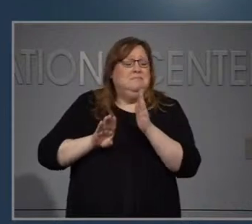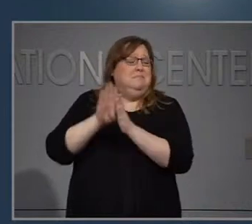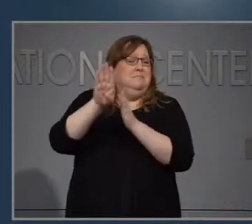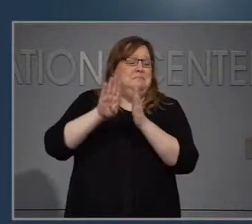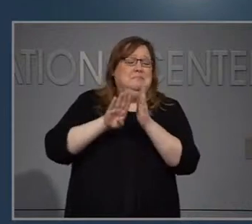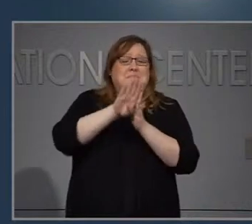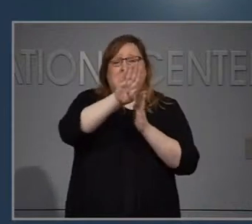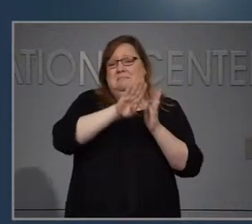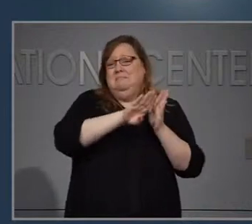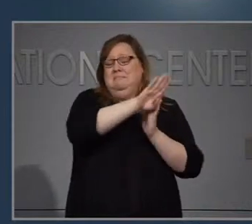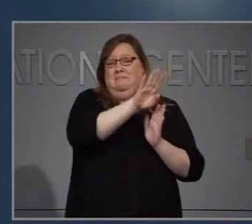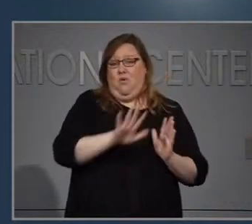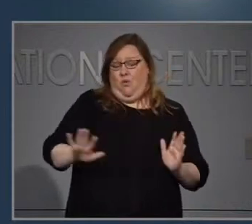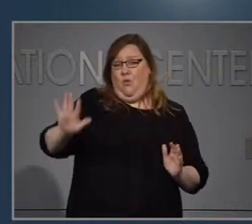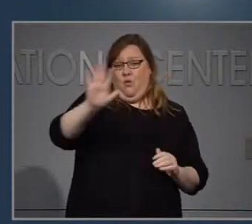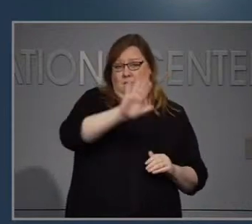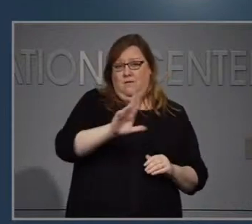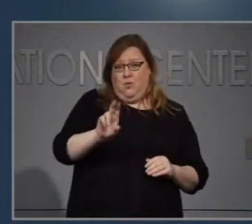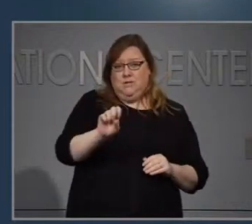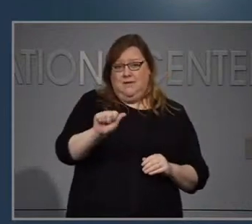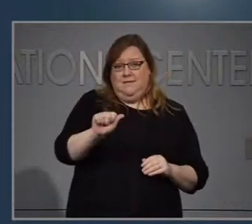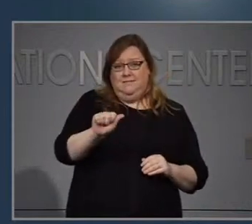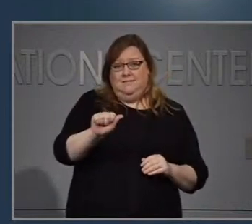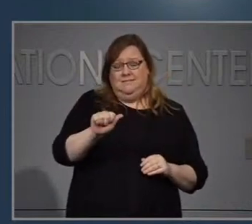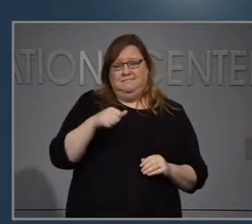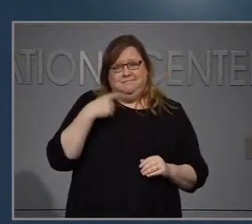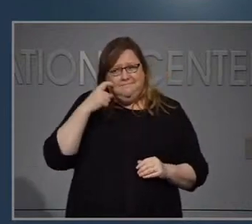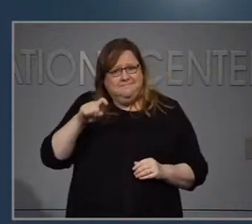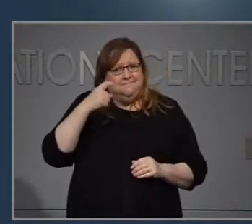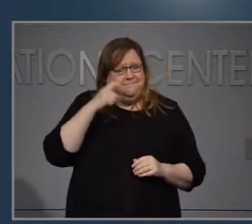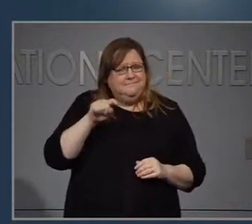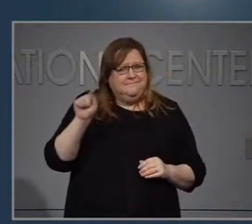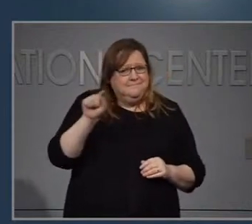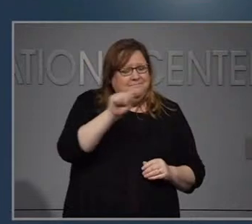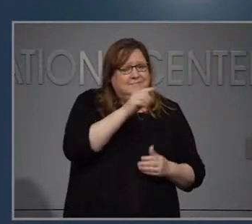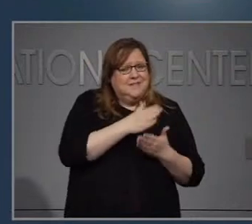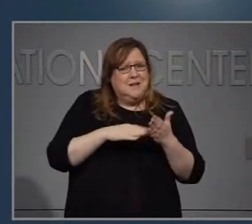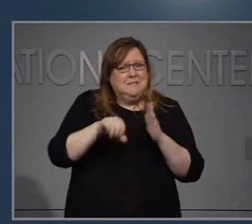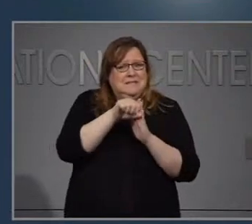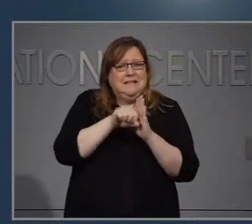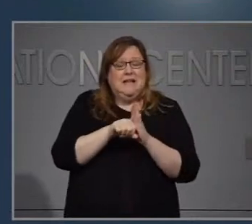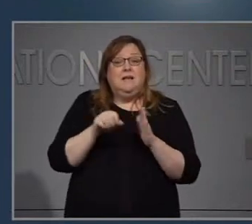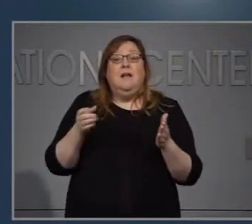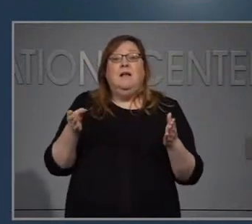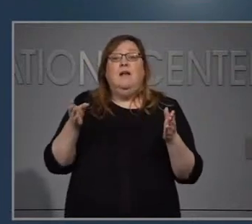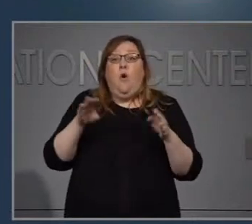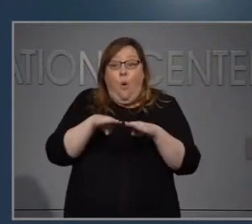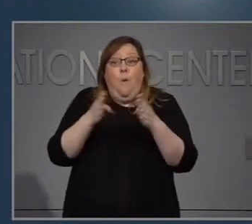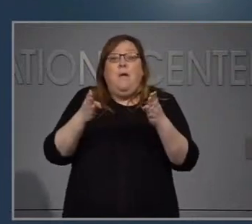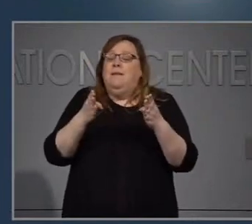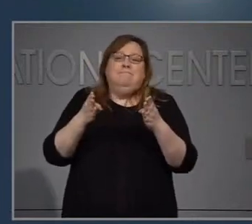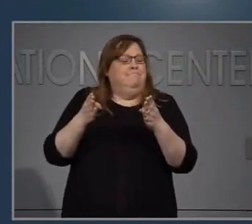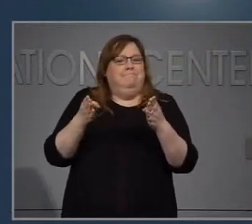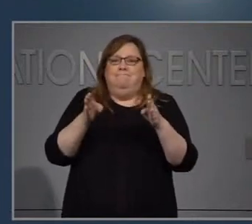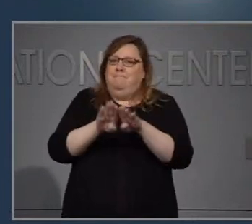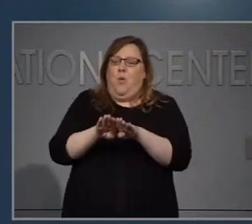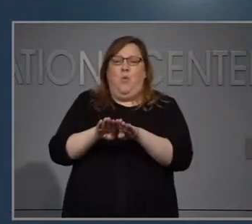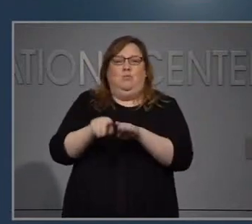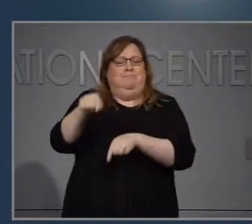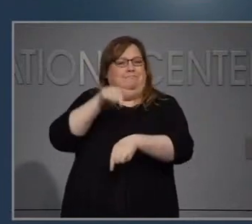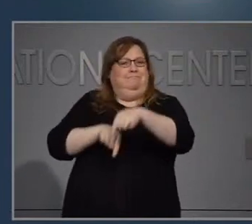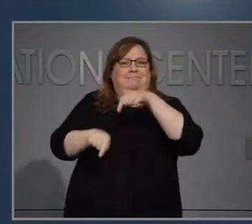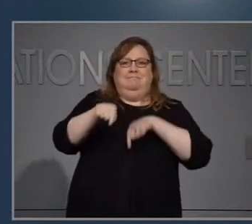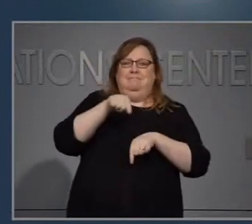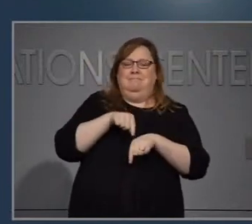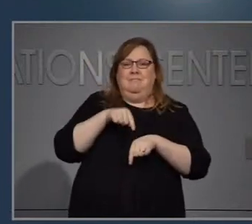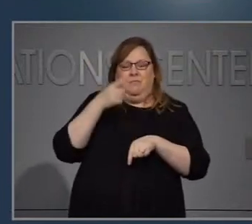now moving backwards. They're closing businesses again and enacting more restrictions. Some have